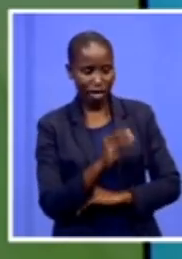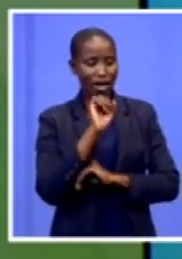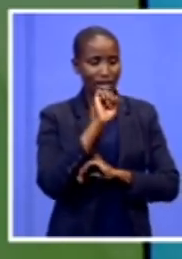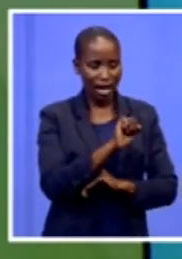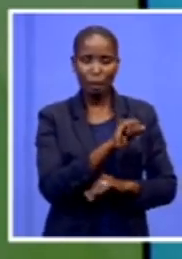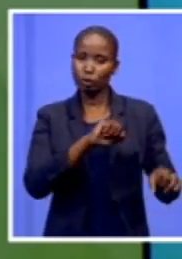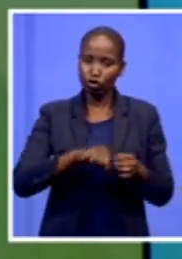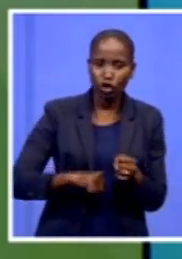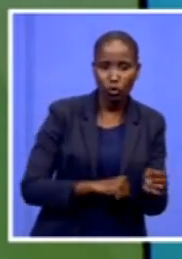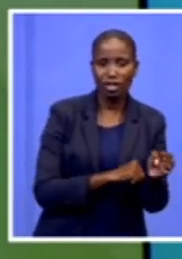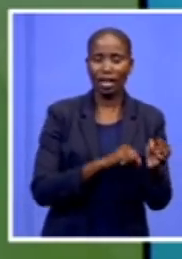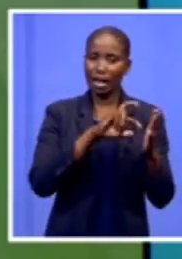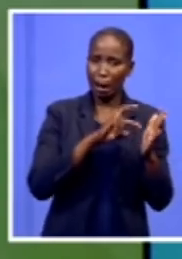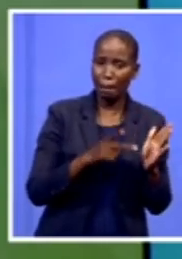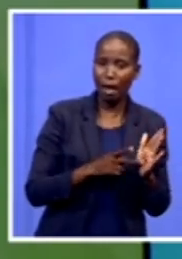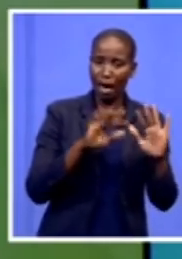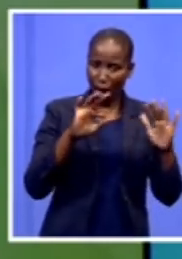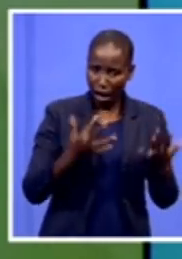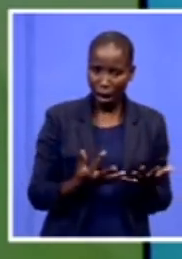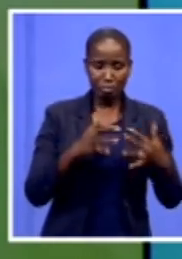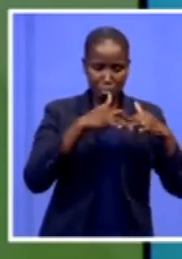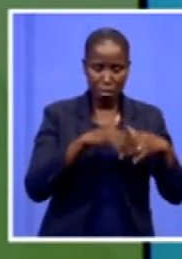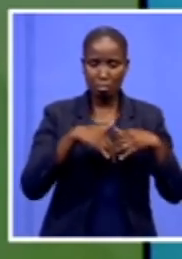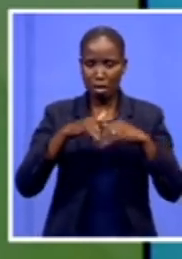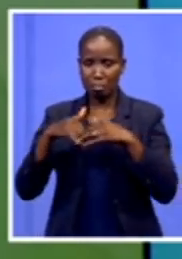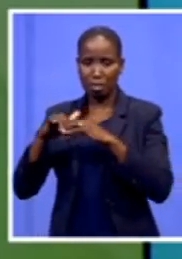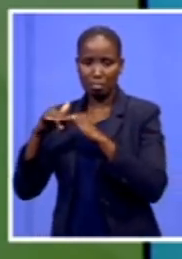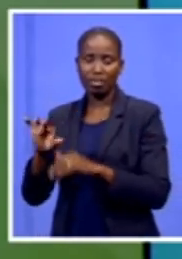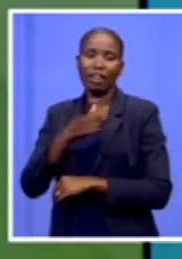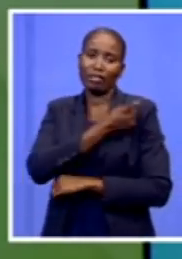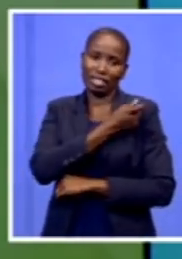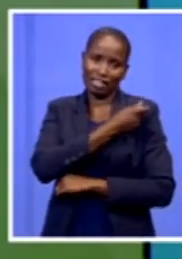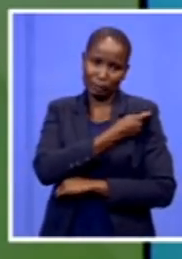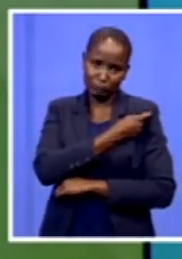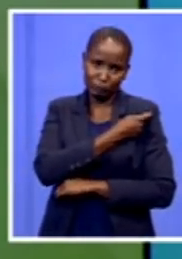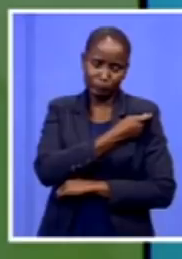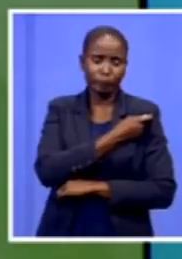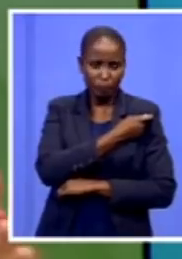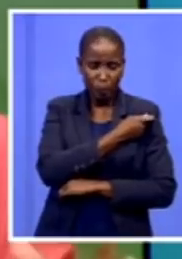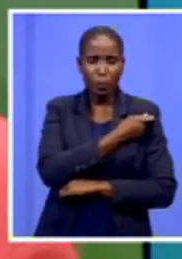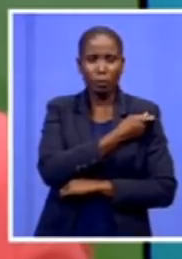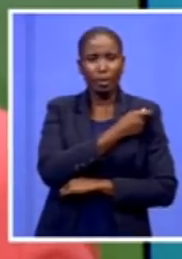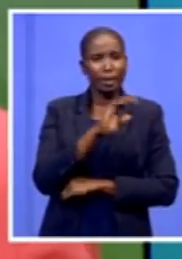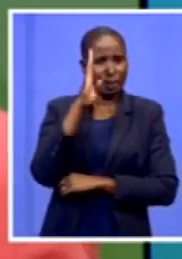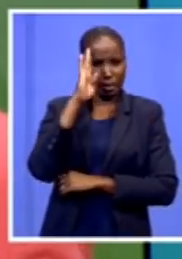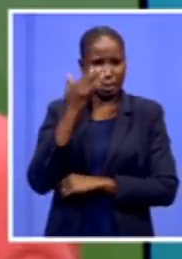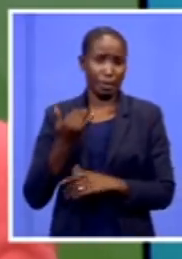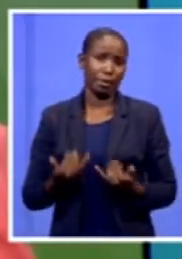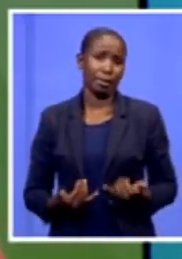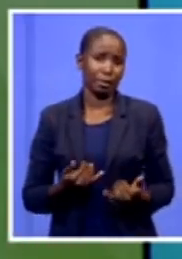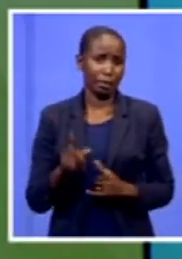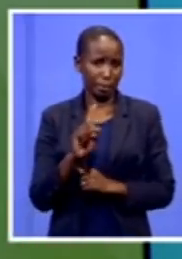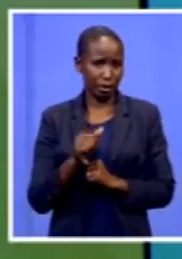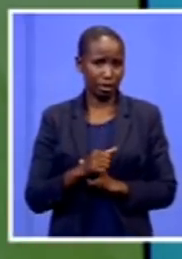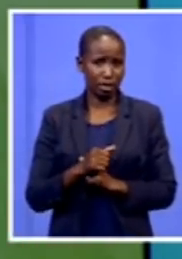comes to vaccines. We all know the state of play today. Today, of all the vaccines applied in